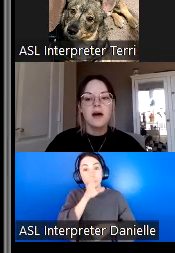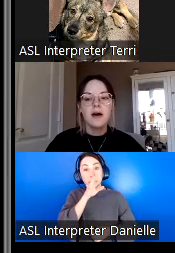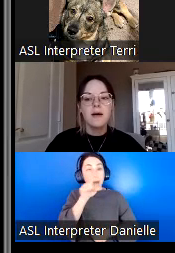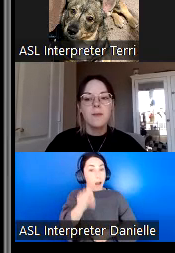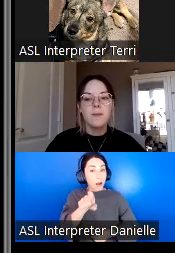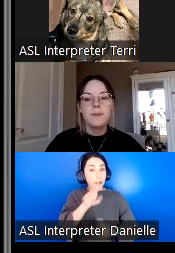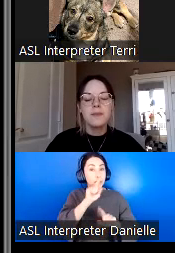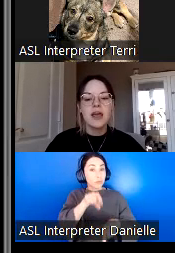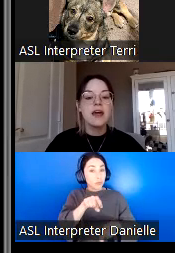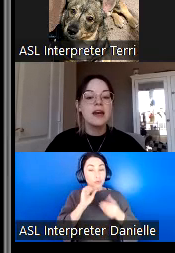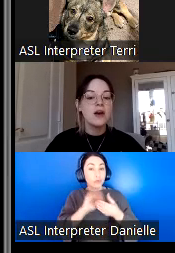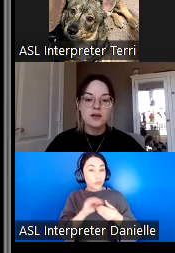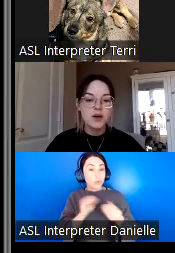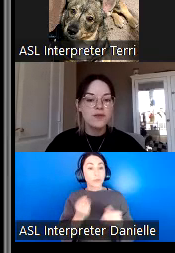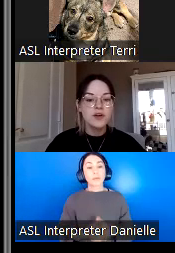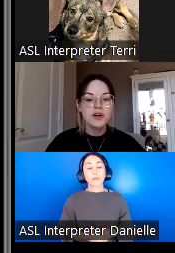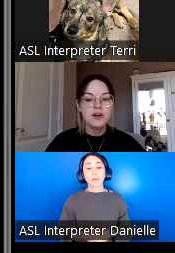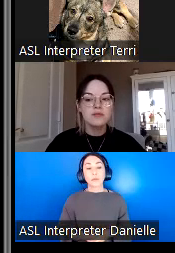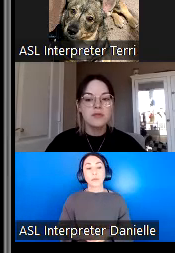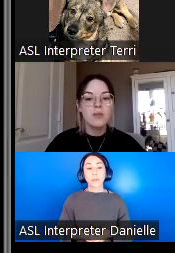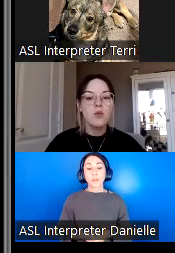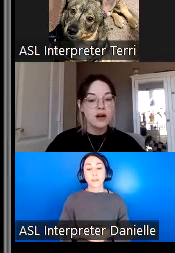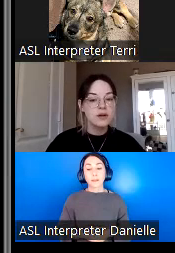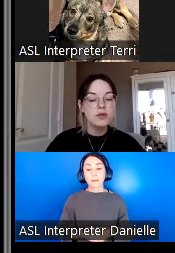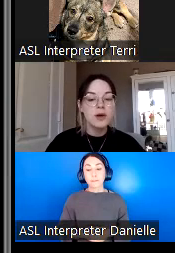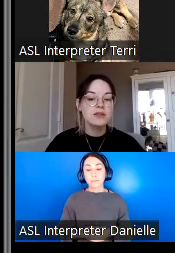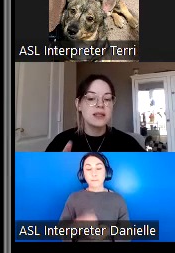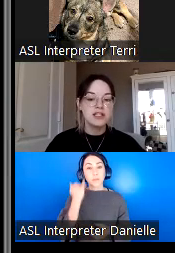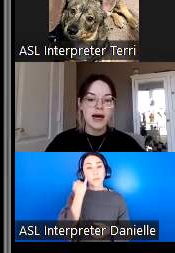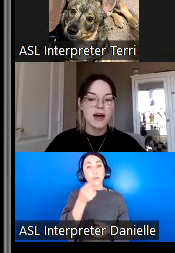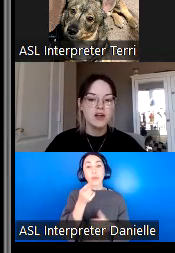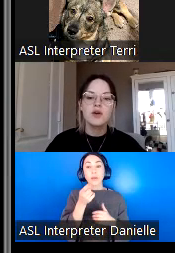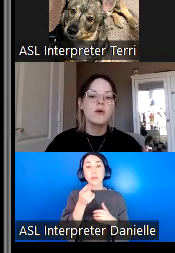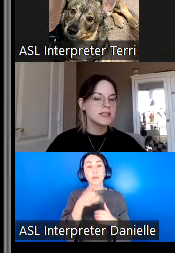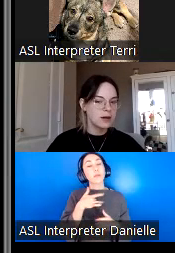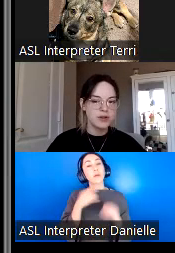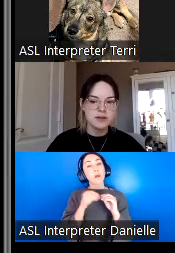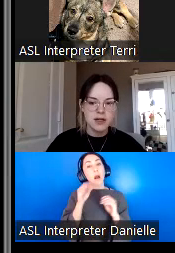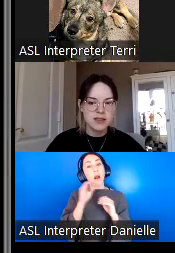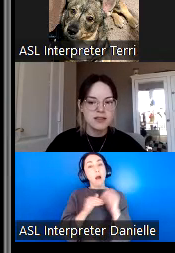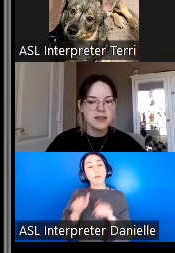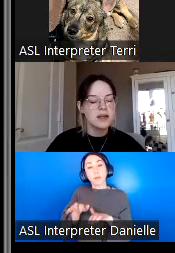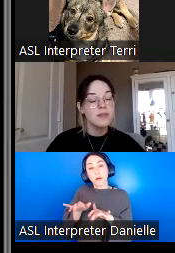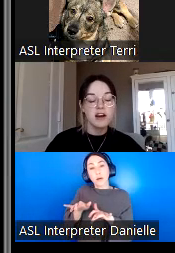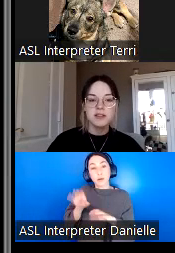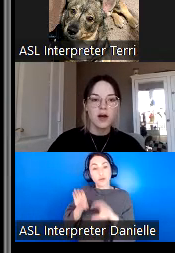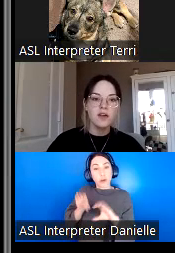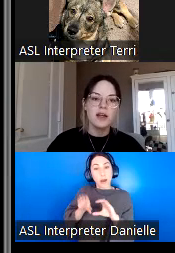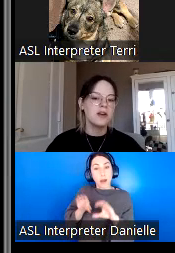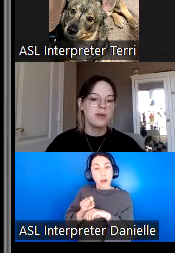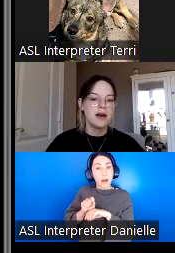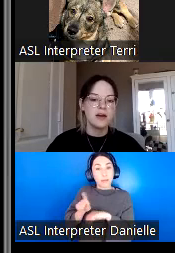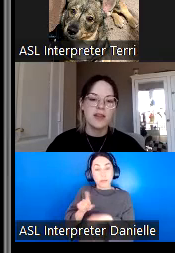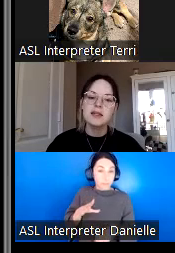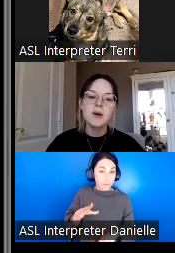answers. And then also, if you're more comfortable posting in the chat, you can always type responses and send them there as